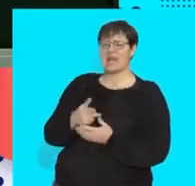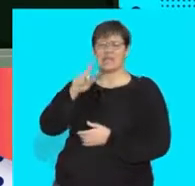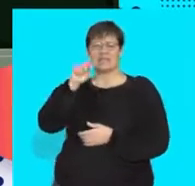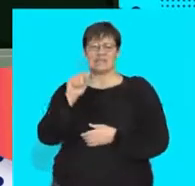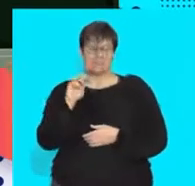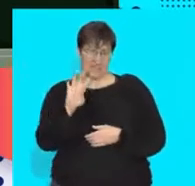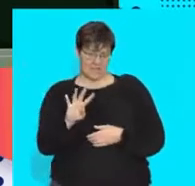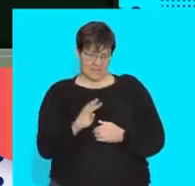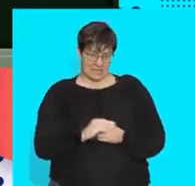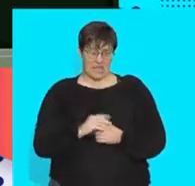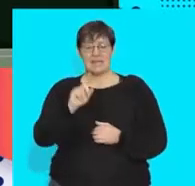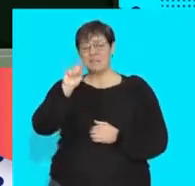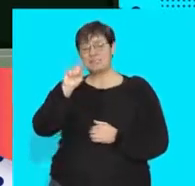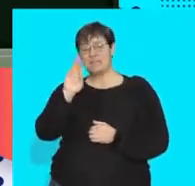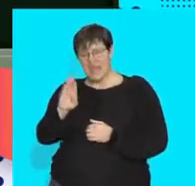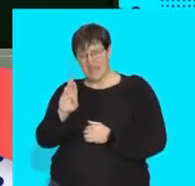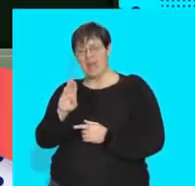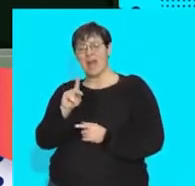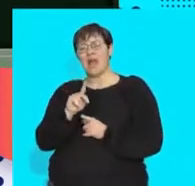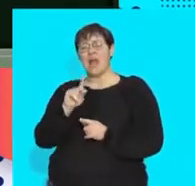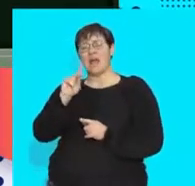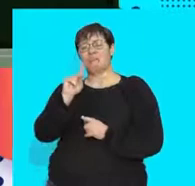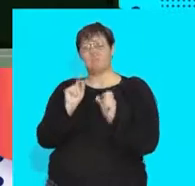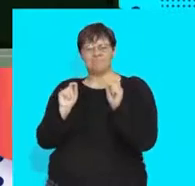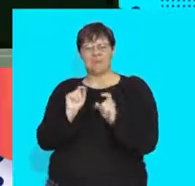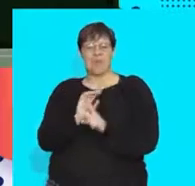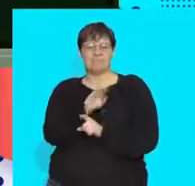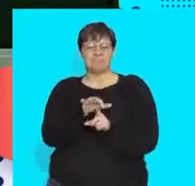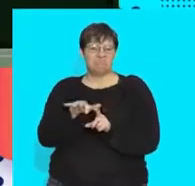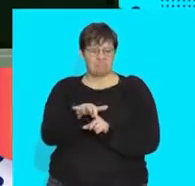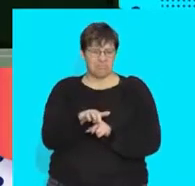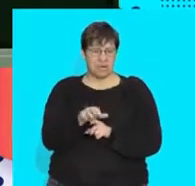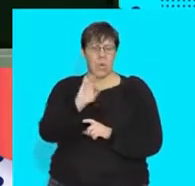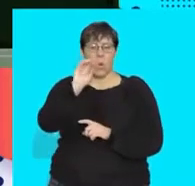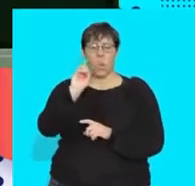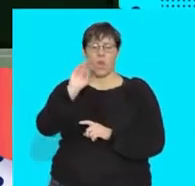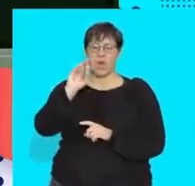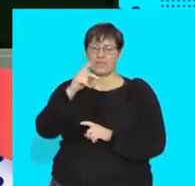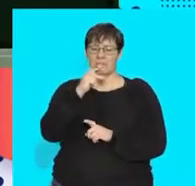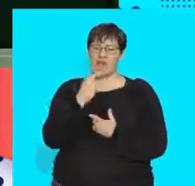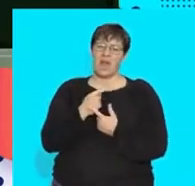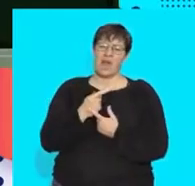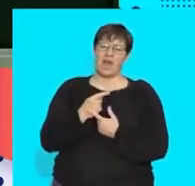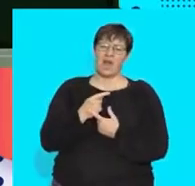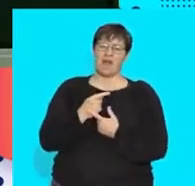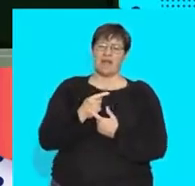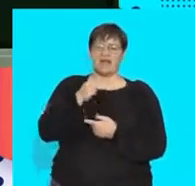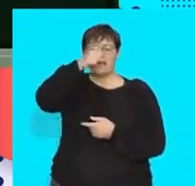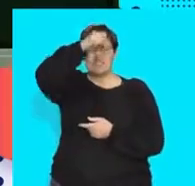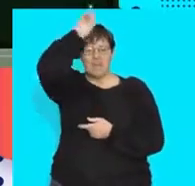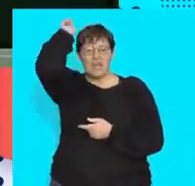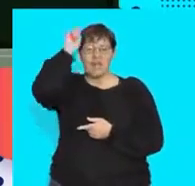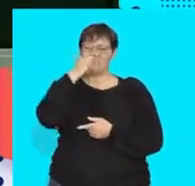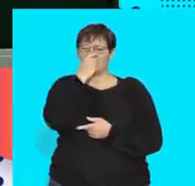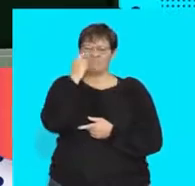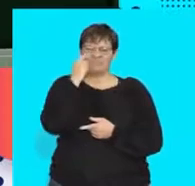linked again to the microorganisms, and then we have some minor, all right, like hay fever that might not be as bad.